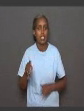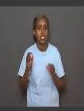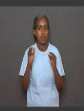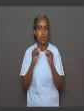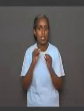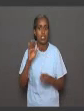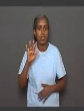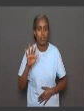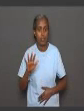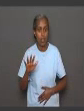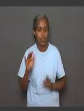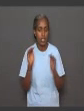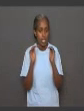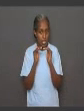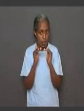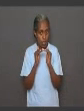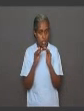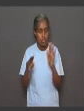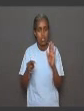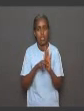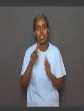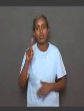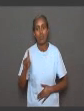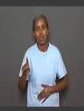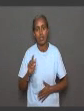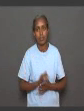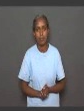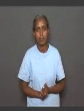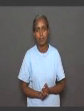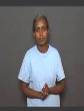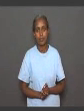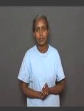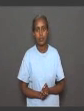x plus 5 equals -1.